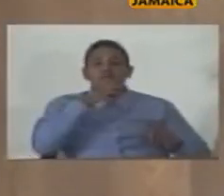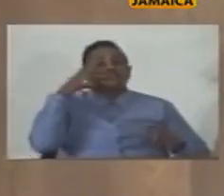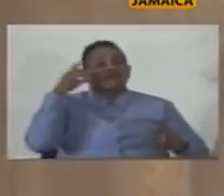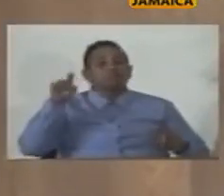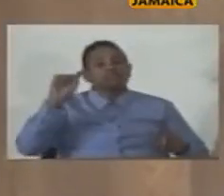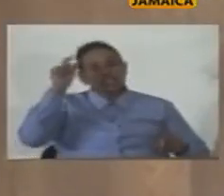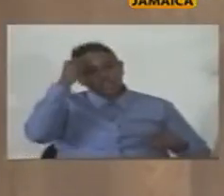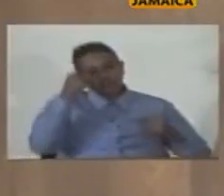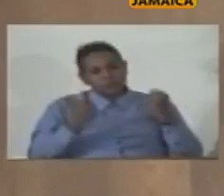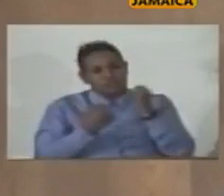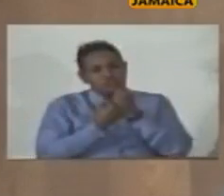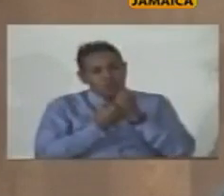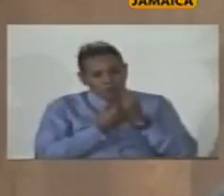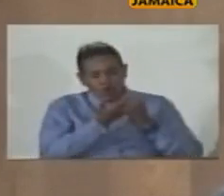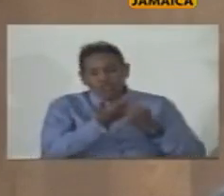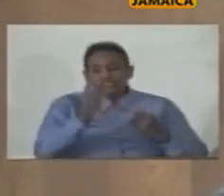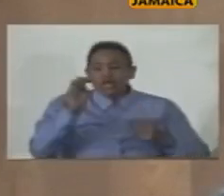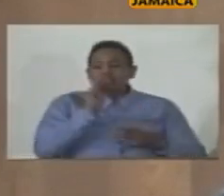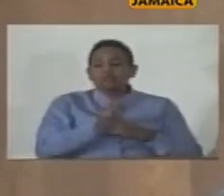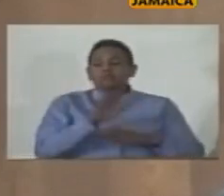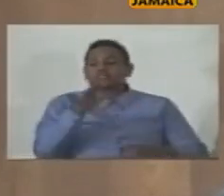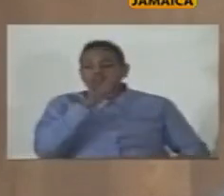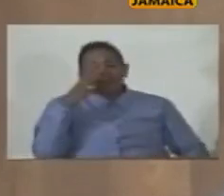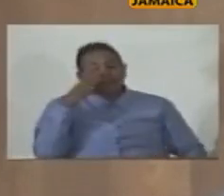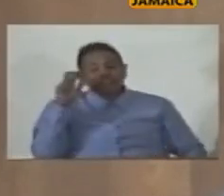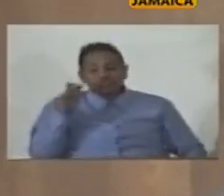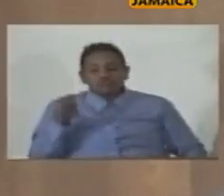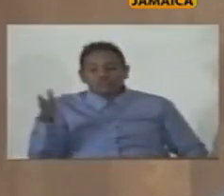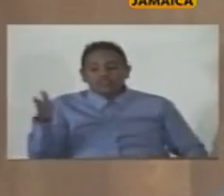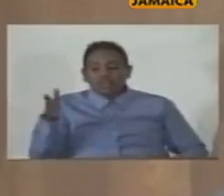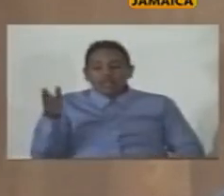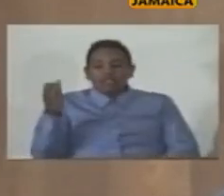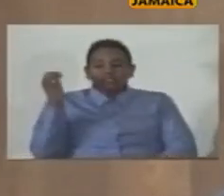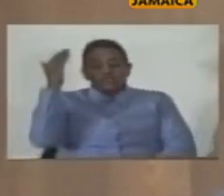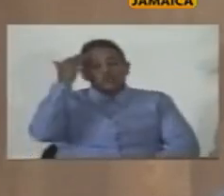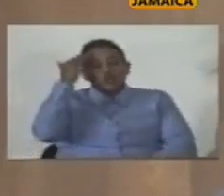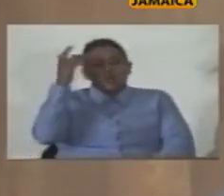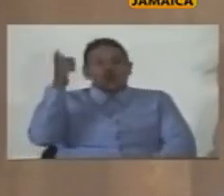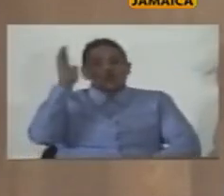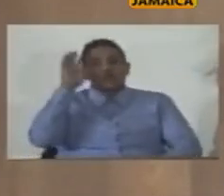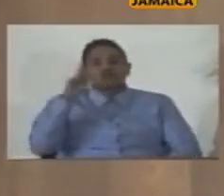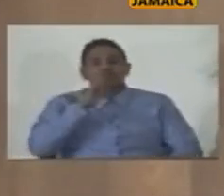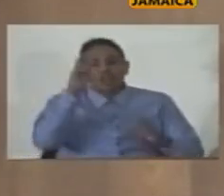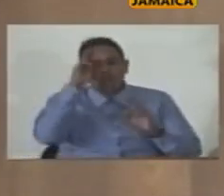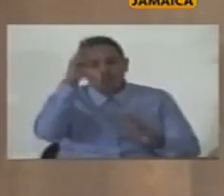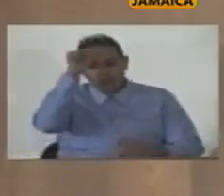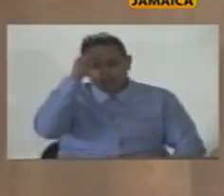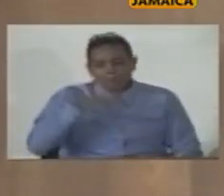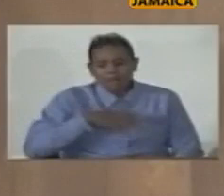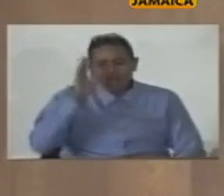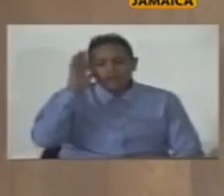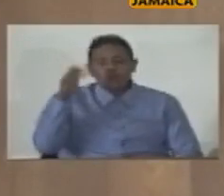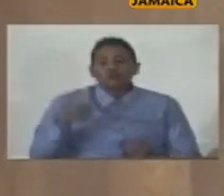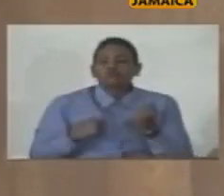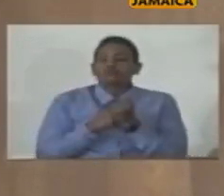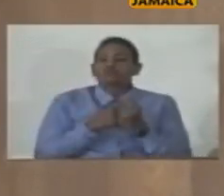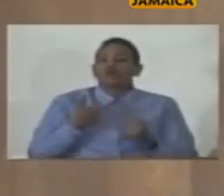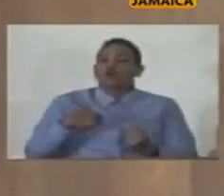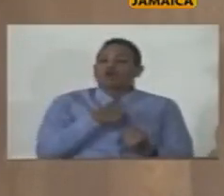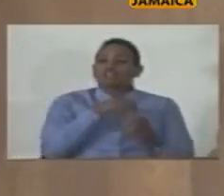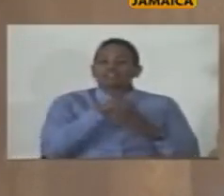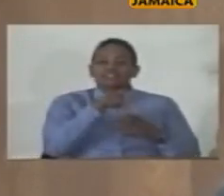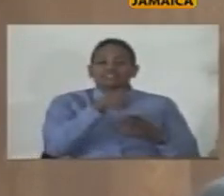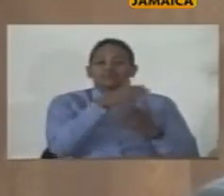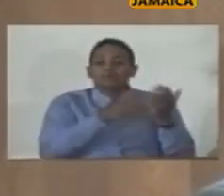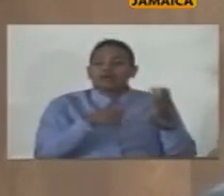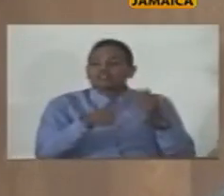governmental support. And Minister of Agriculture is right here, and I know that he is an honorable man and will come to assist us in these parts